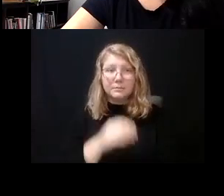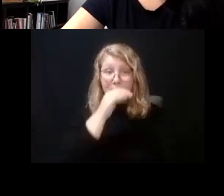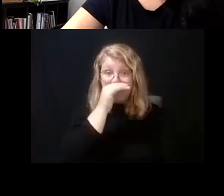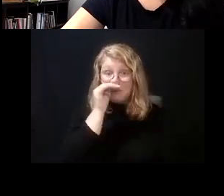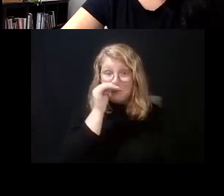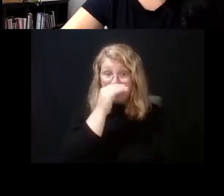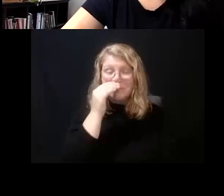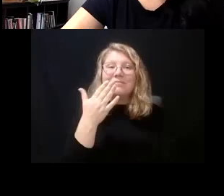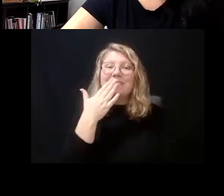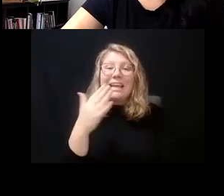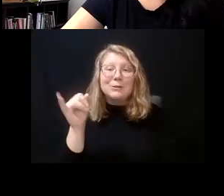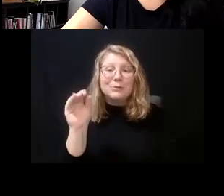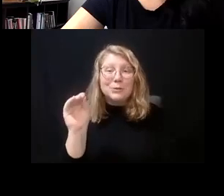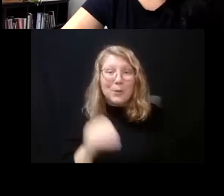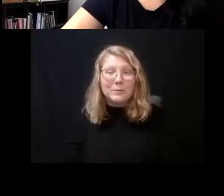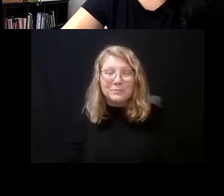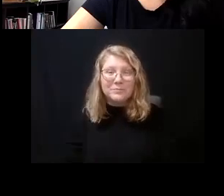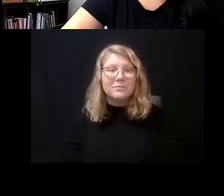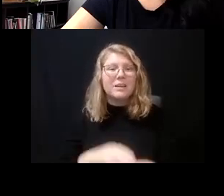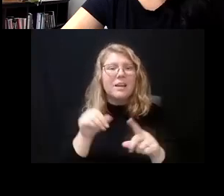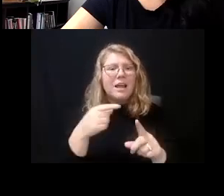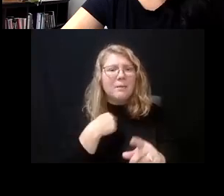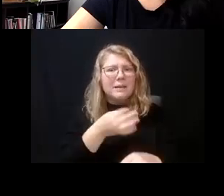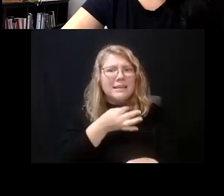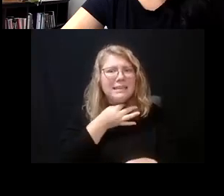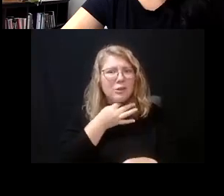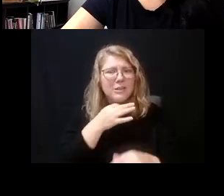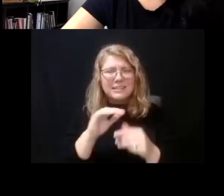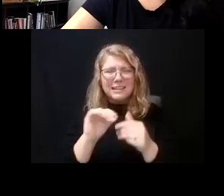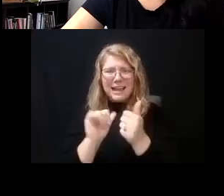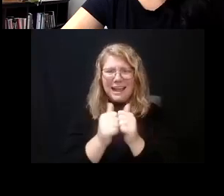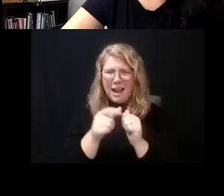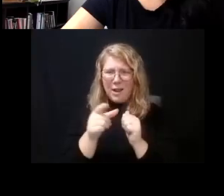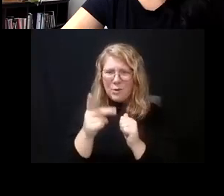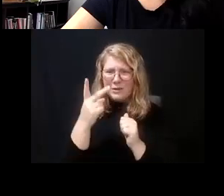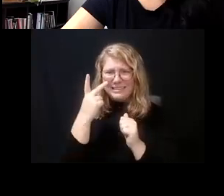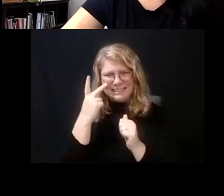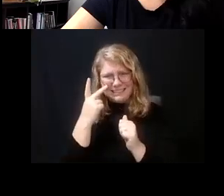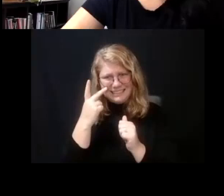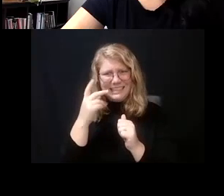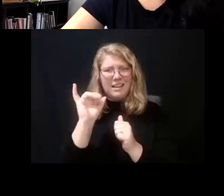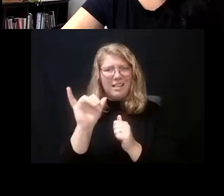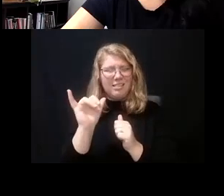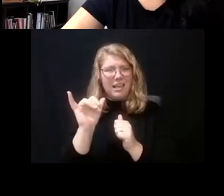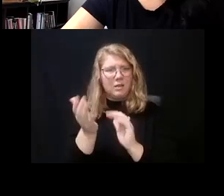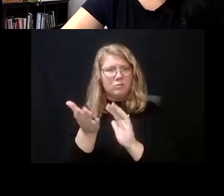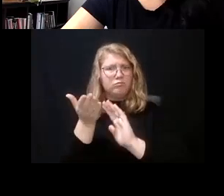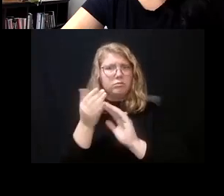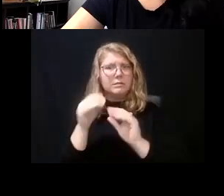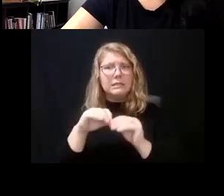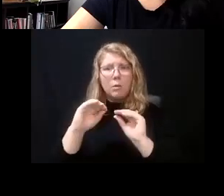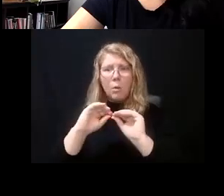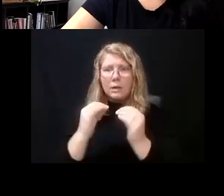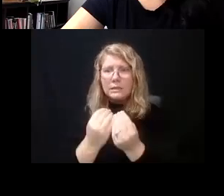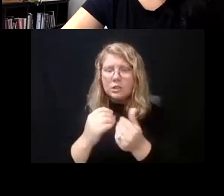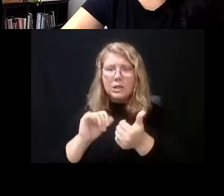Thanks, Joe. Yeah, I'm curious, like, how do we see that operationalized in our organization? Like, how do we